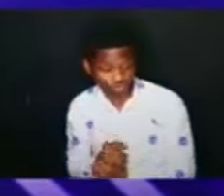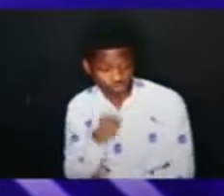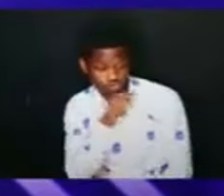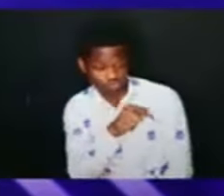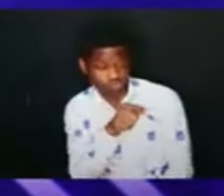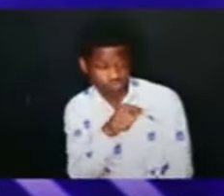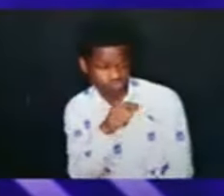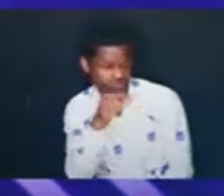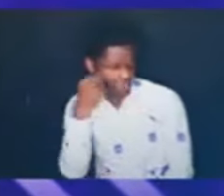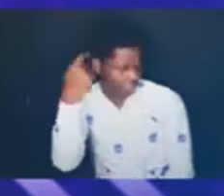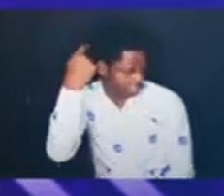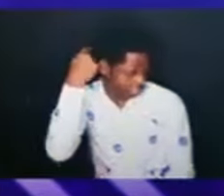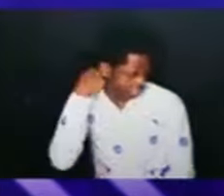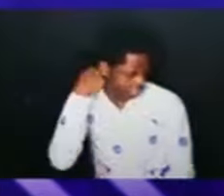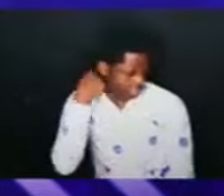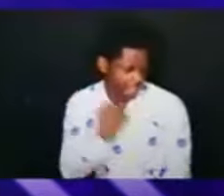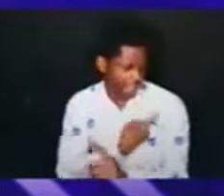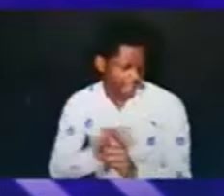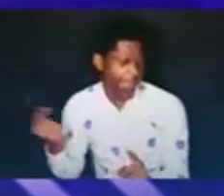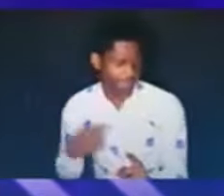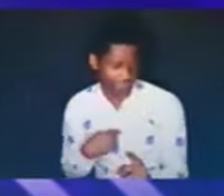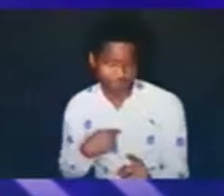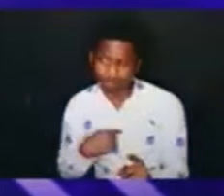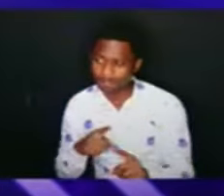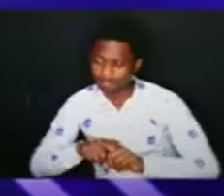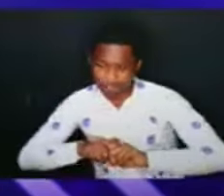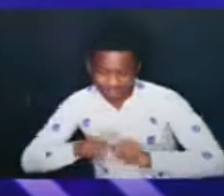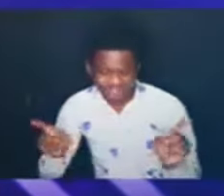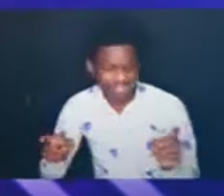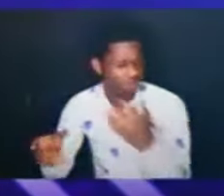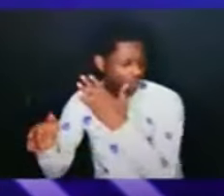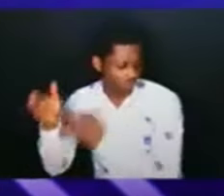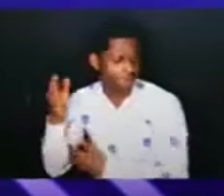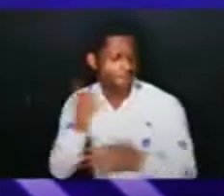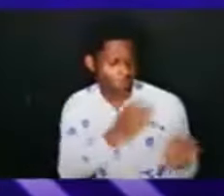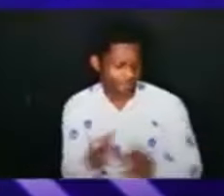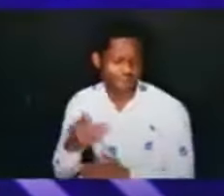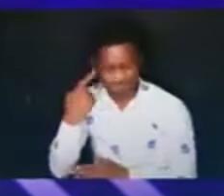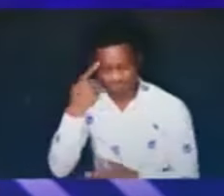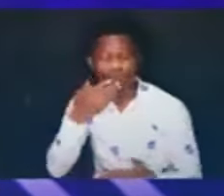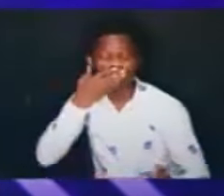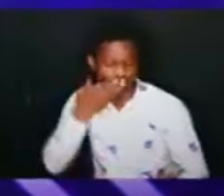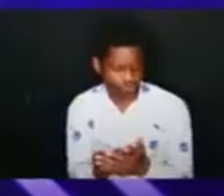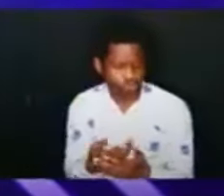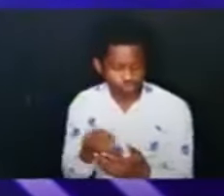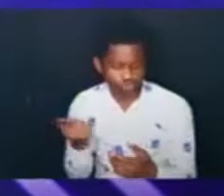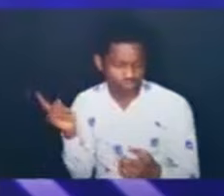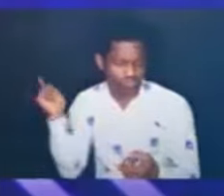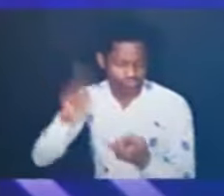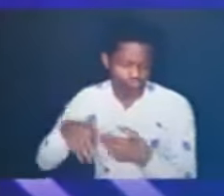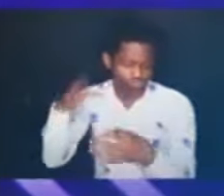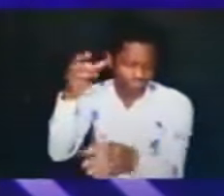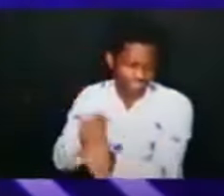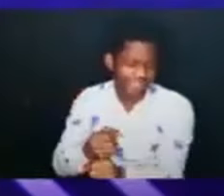intended to harm me, but God intended it for good, to accomplish what is now